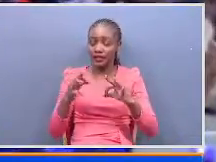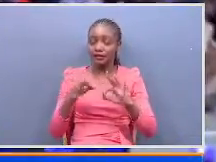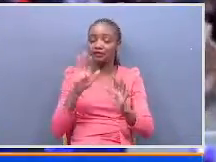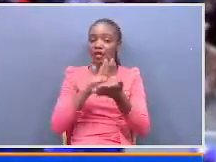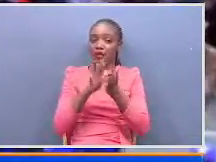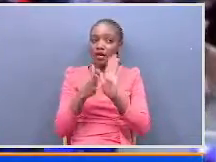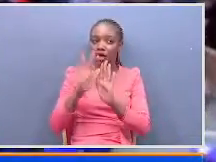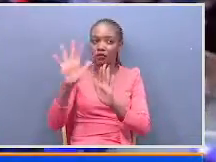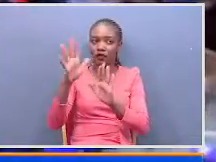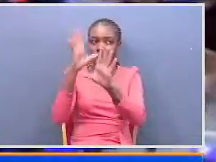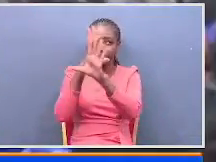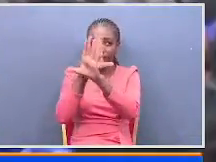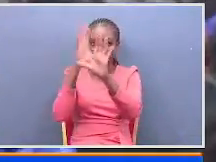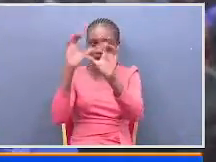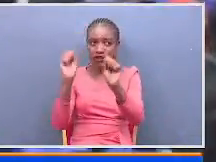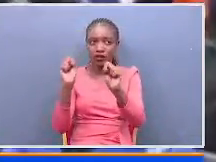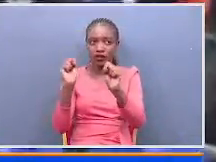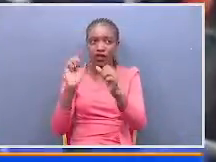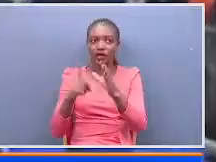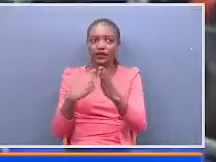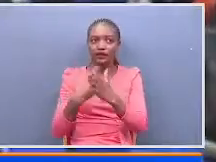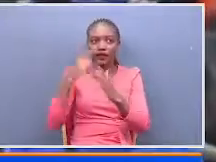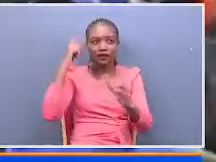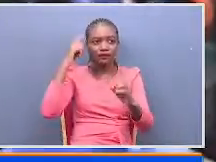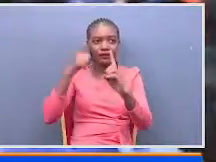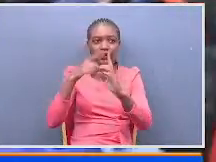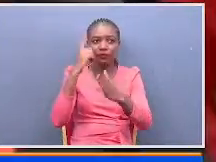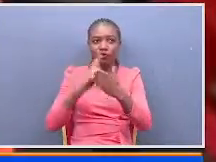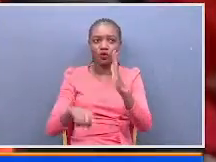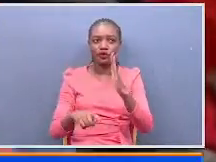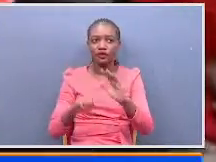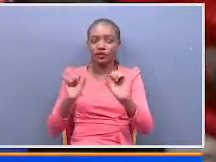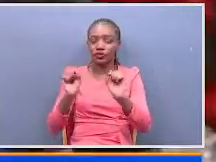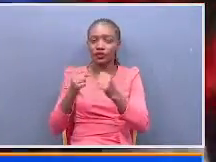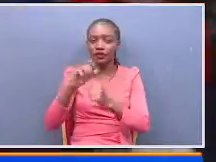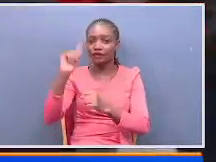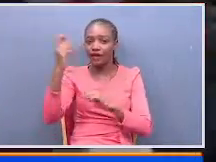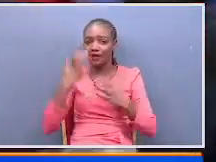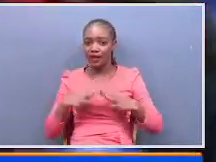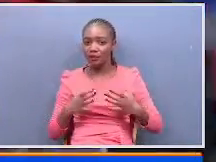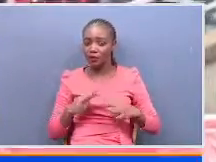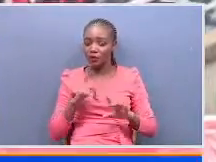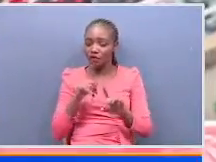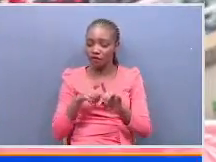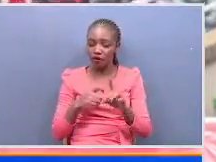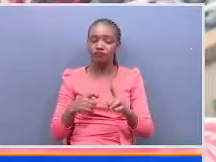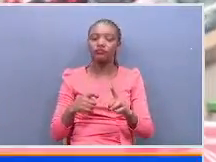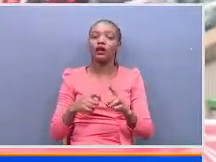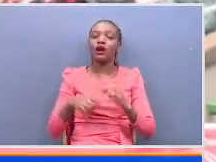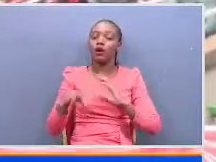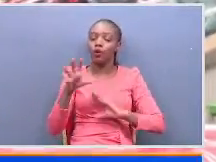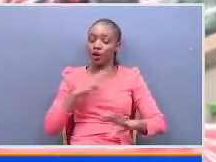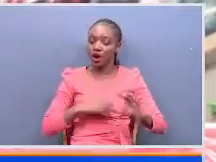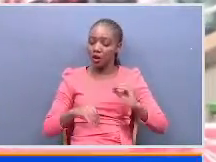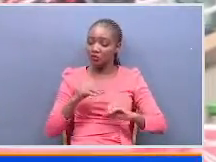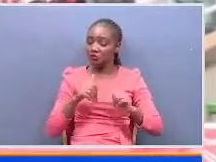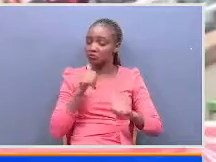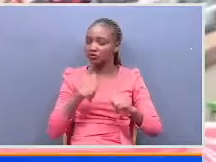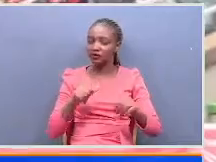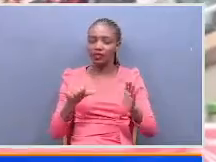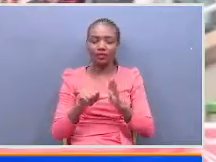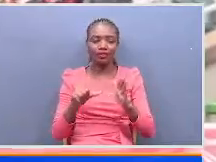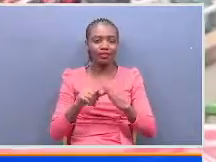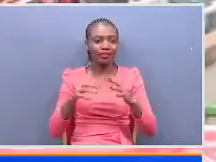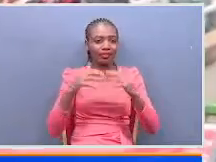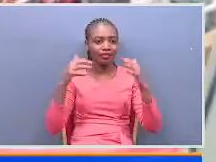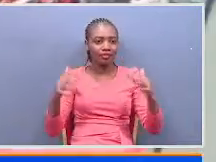fifth president of this country, his mission will be to liberate Kenyans from the bondage of corruption that has since